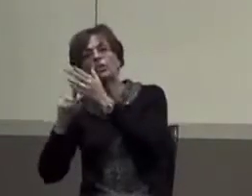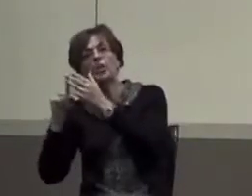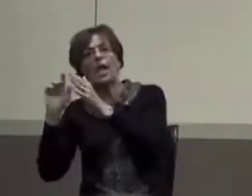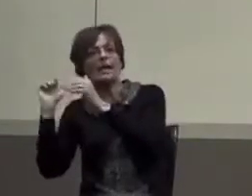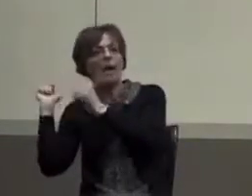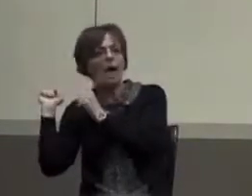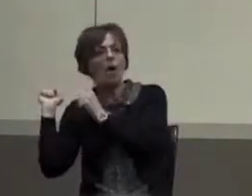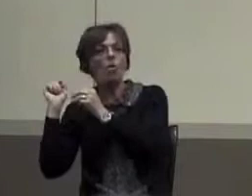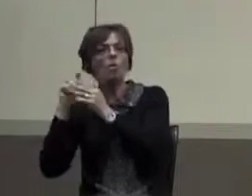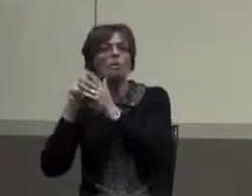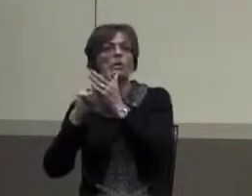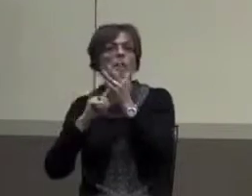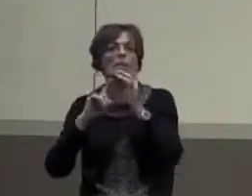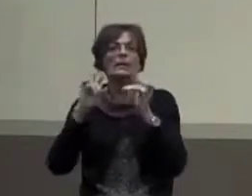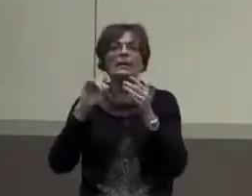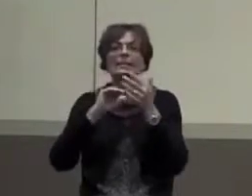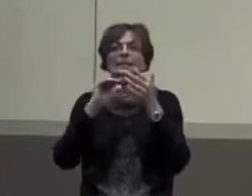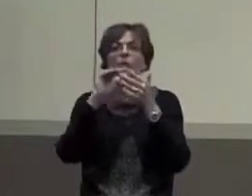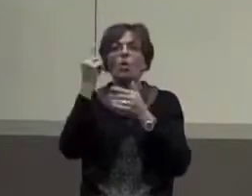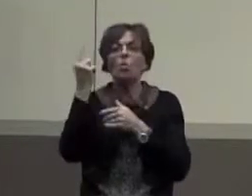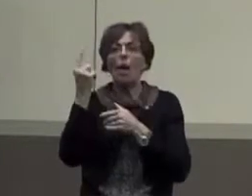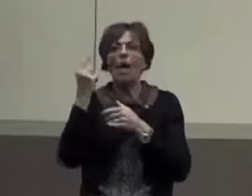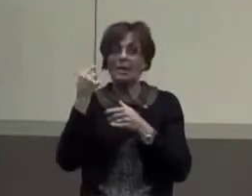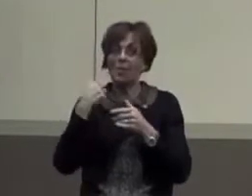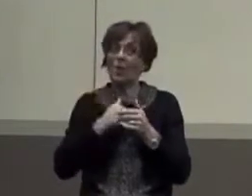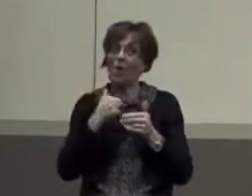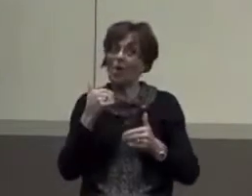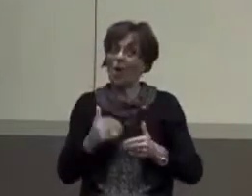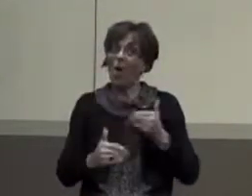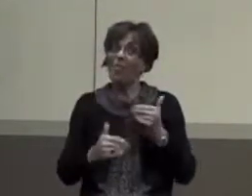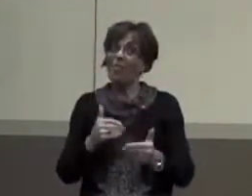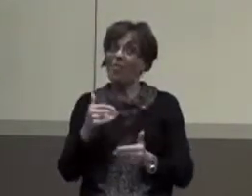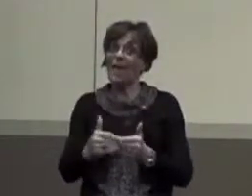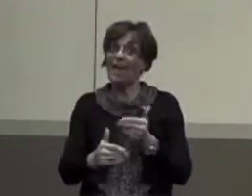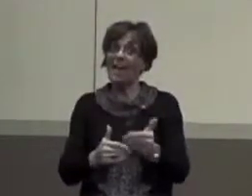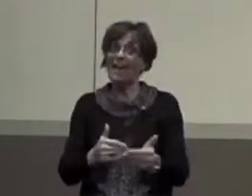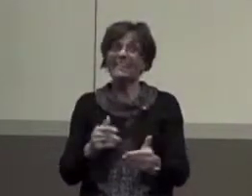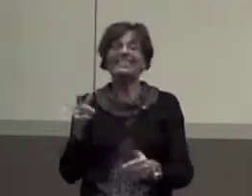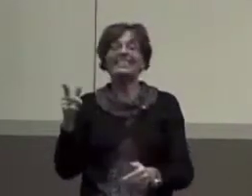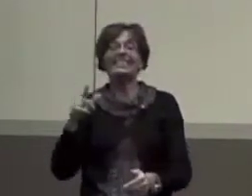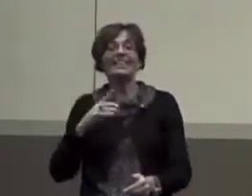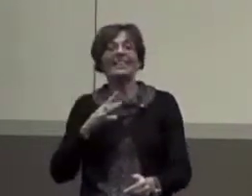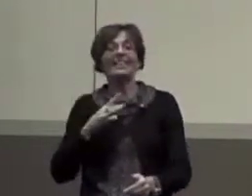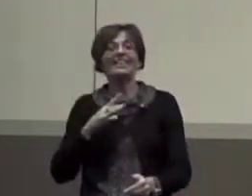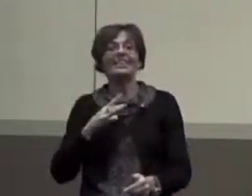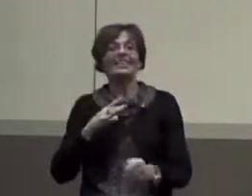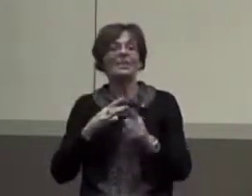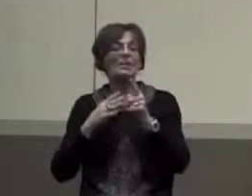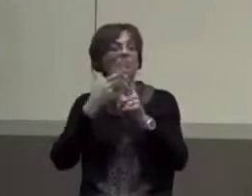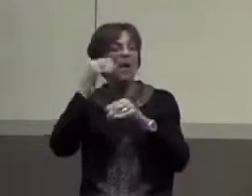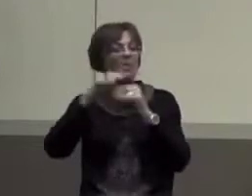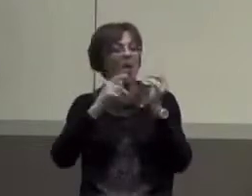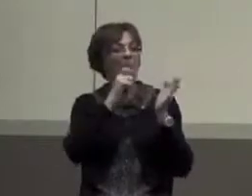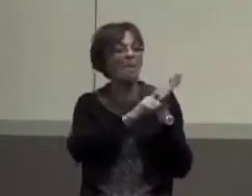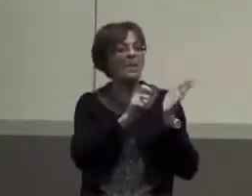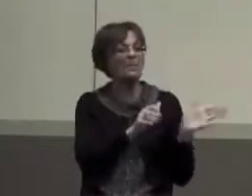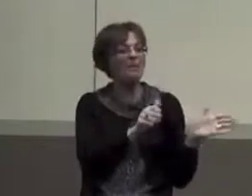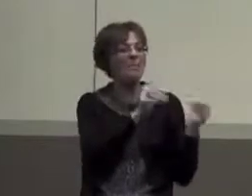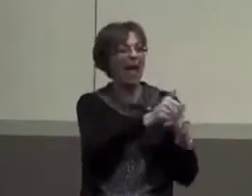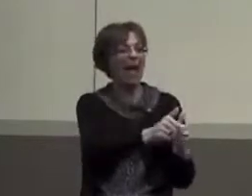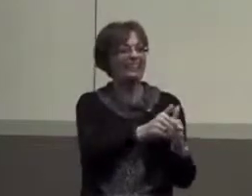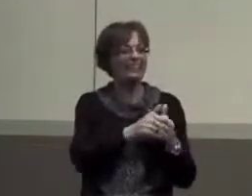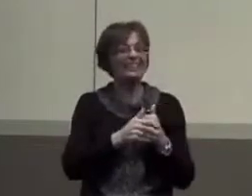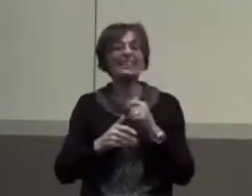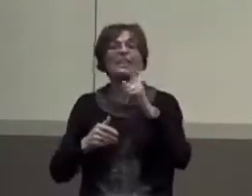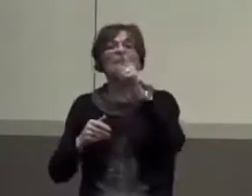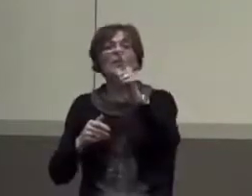the tier 1, so we're on the way. Excellent. So is Better this than the pencil box. the second year or the third year? This is the